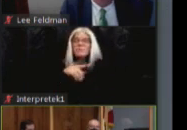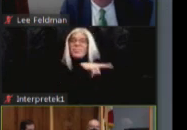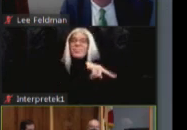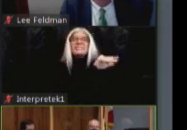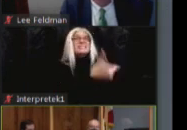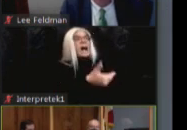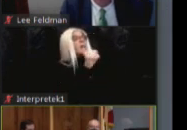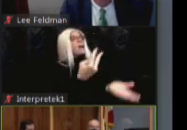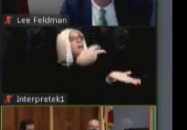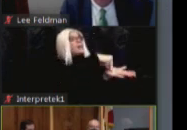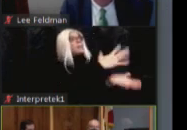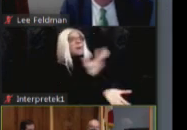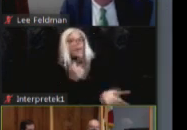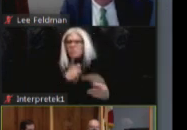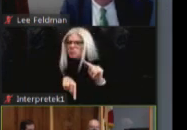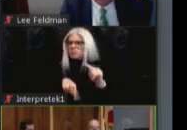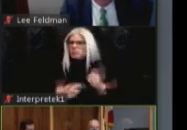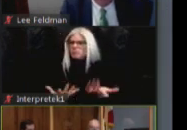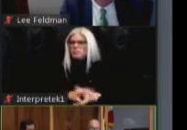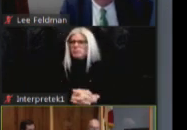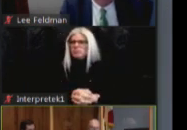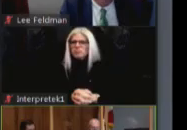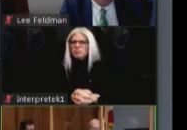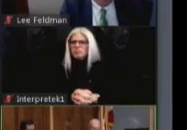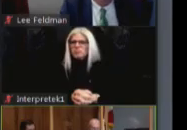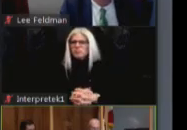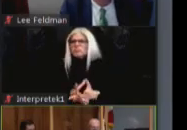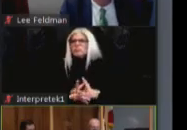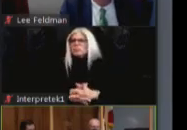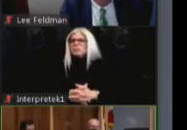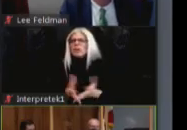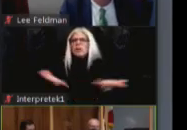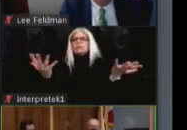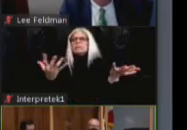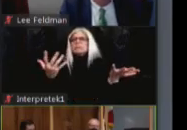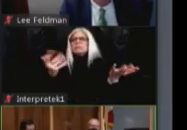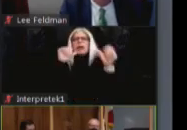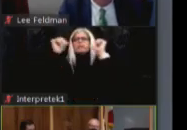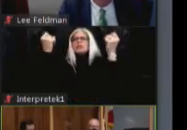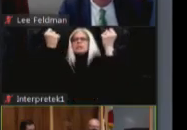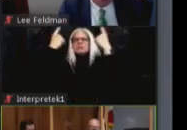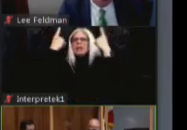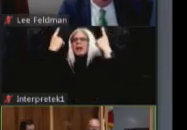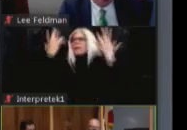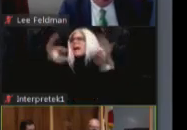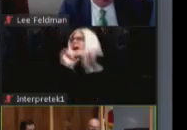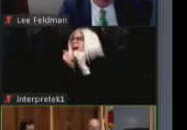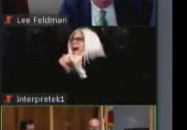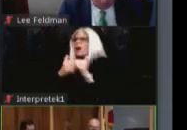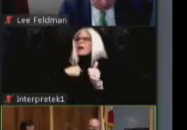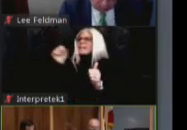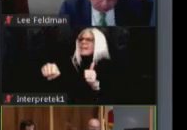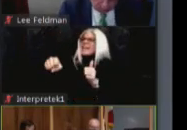But yeah, I don't know how we can make people who ought to know better act